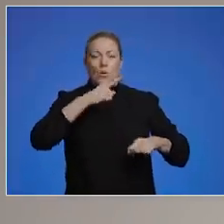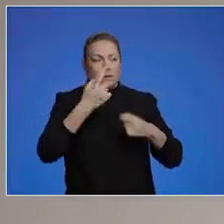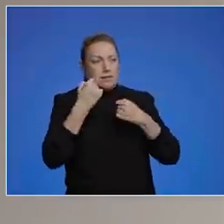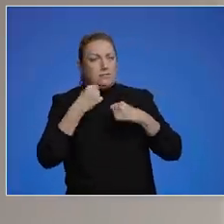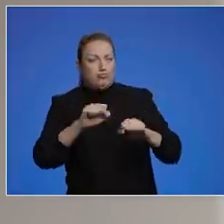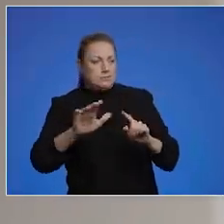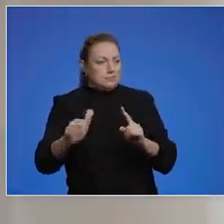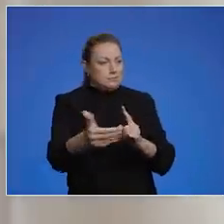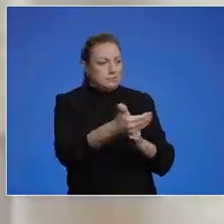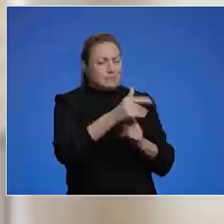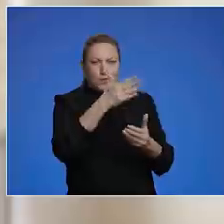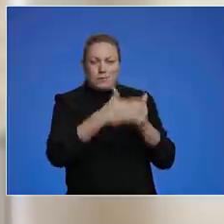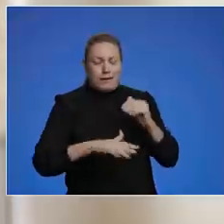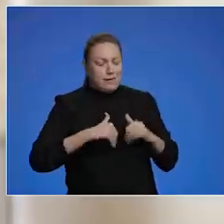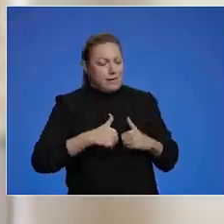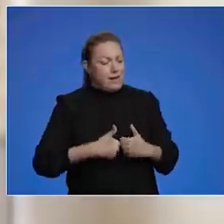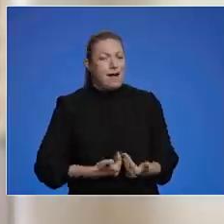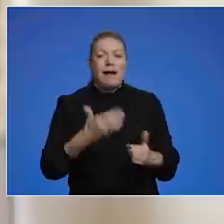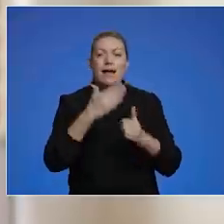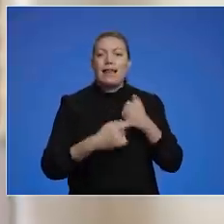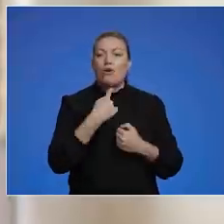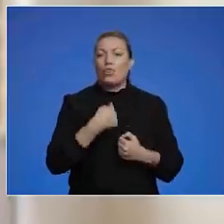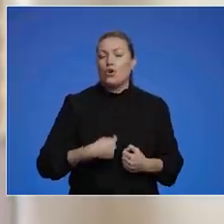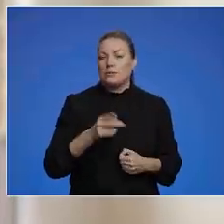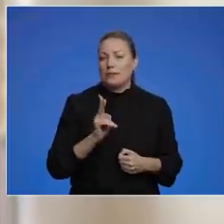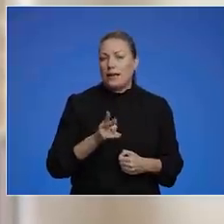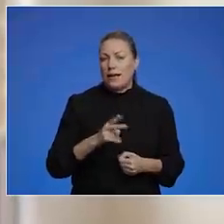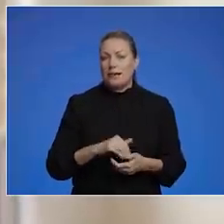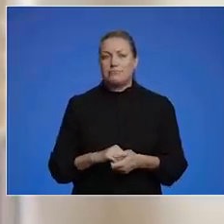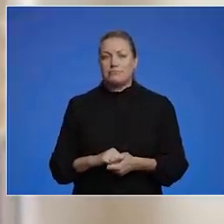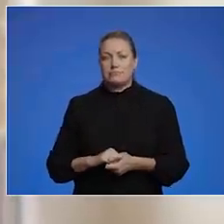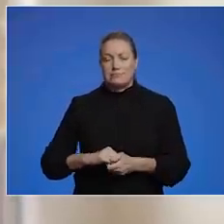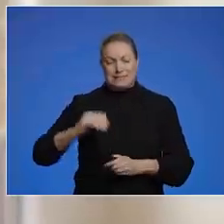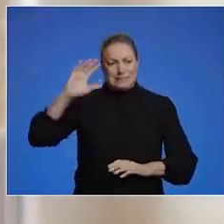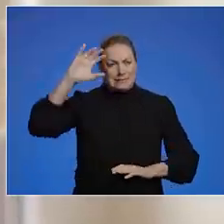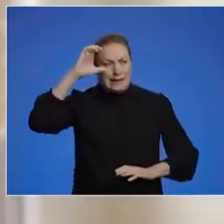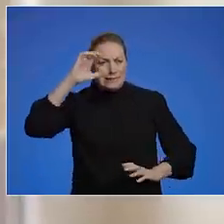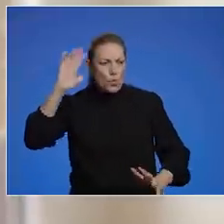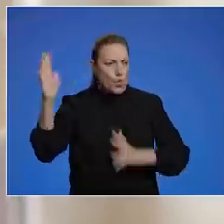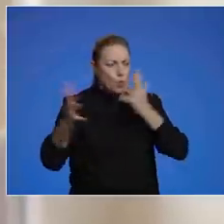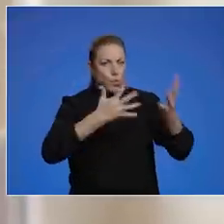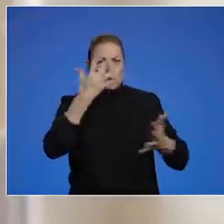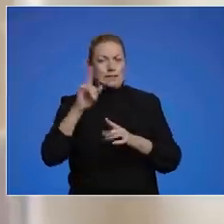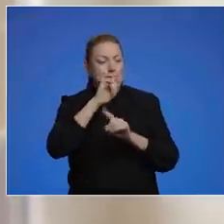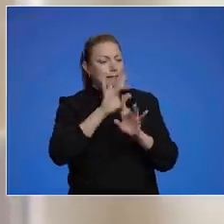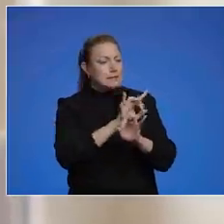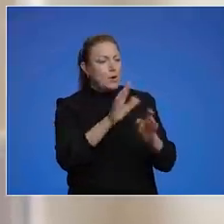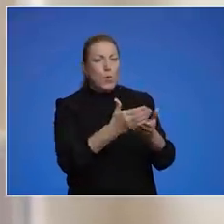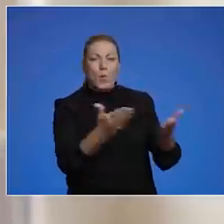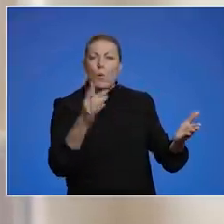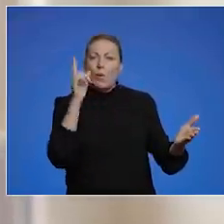his tent over them. They will never hunger or thirst again. Neither the sun nor scorching wind will ever plague